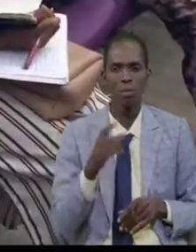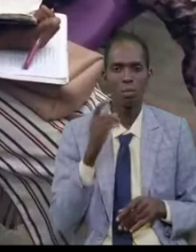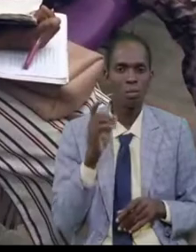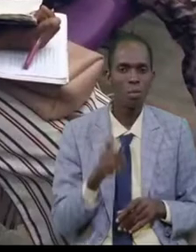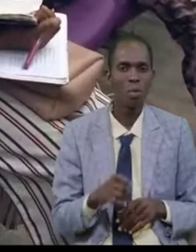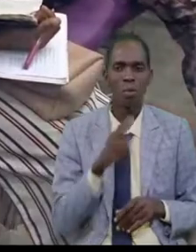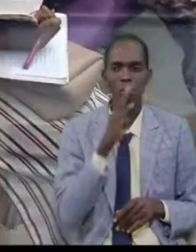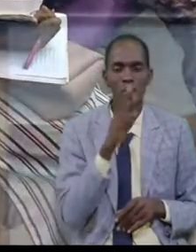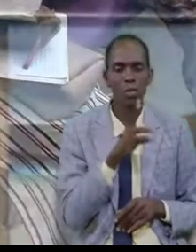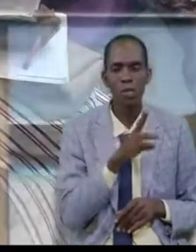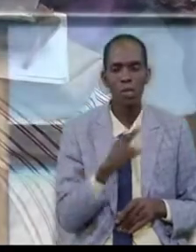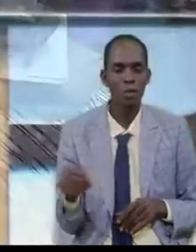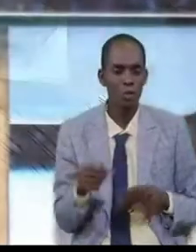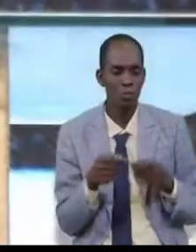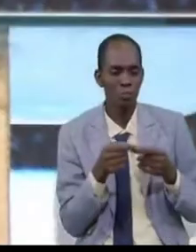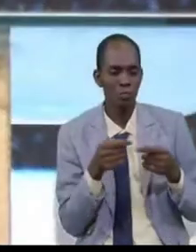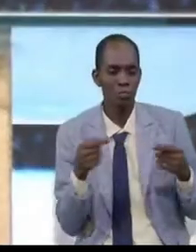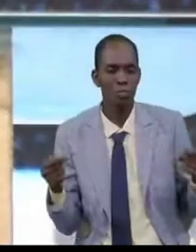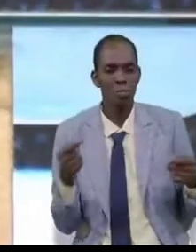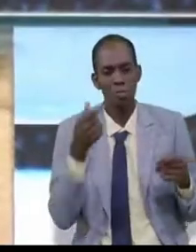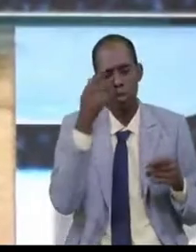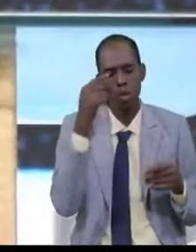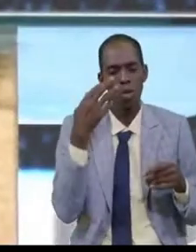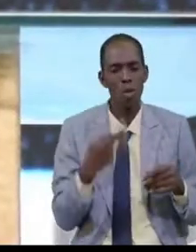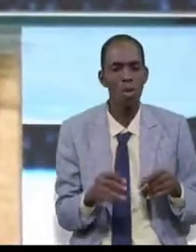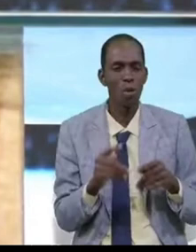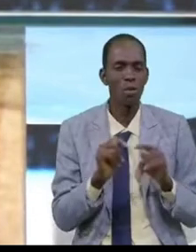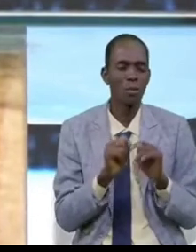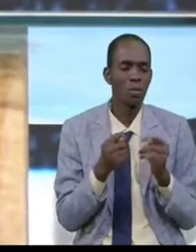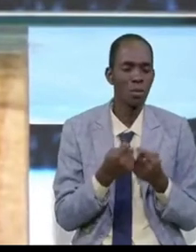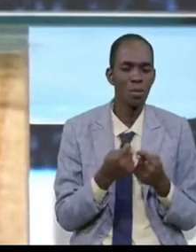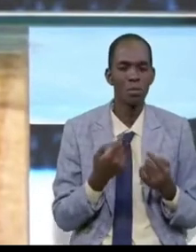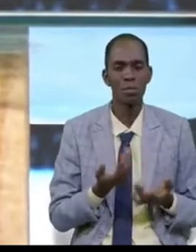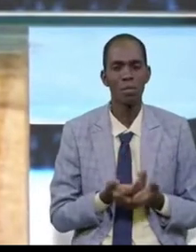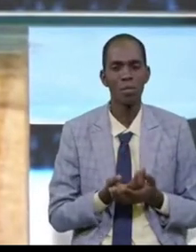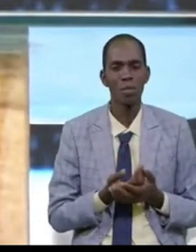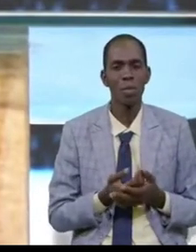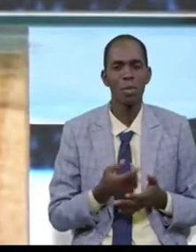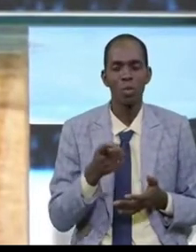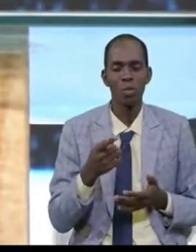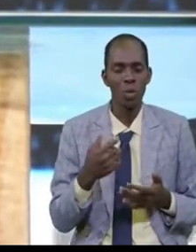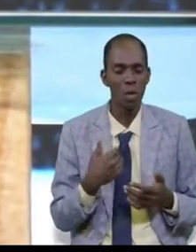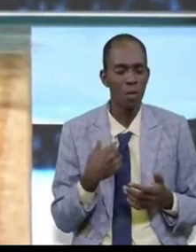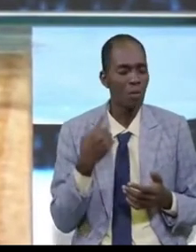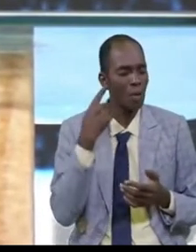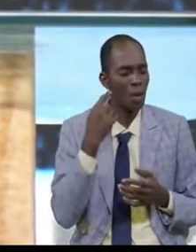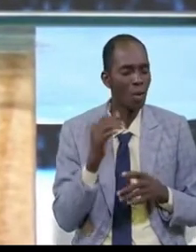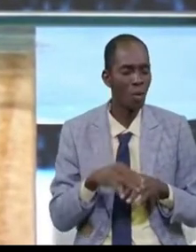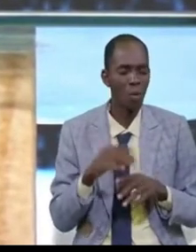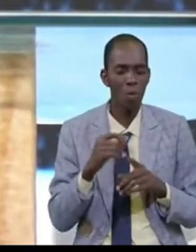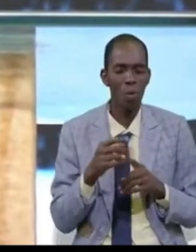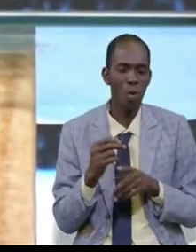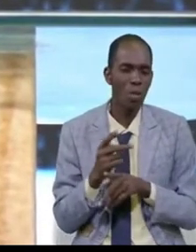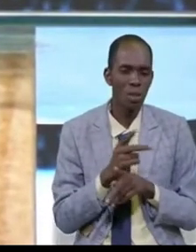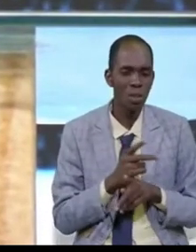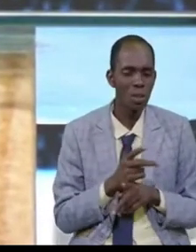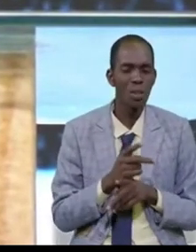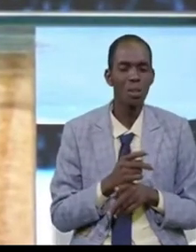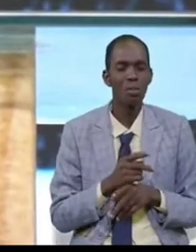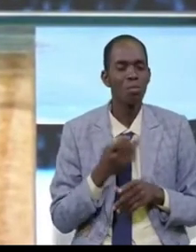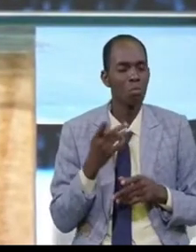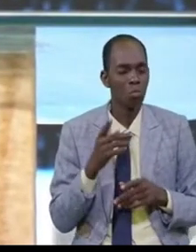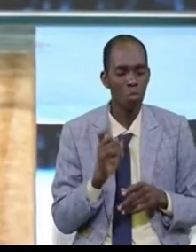be no tribalism. The members should have the same care one for another. He's born again, she's